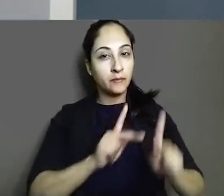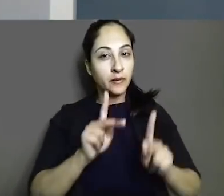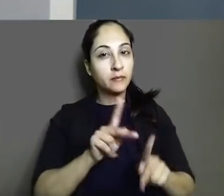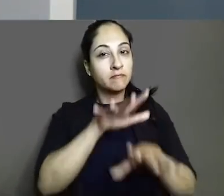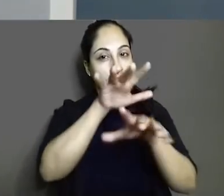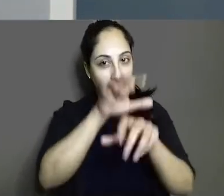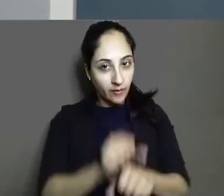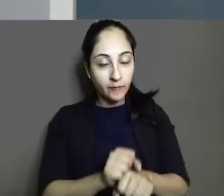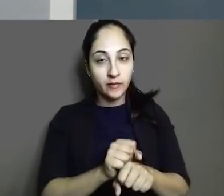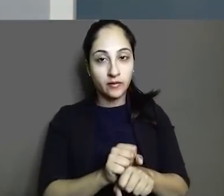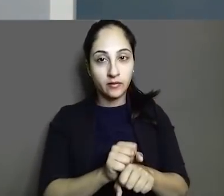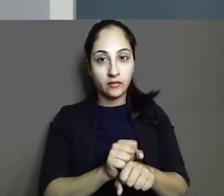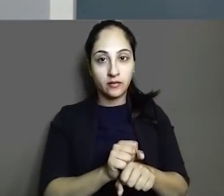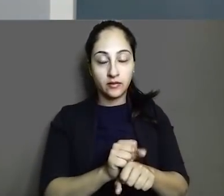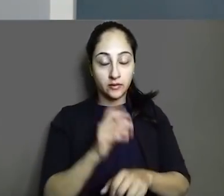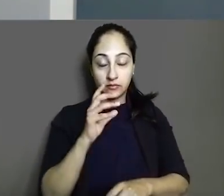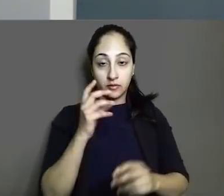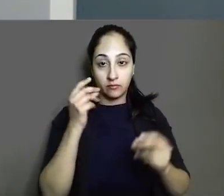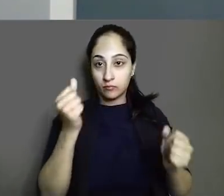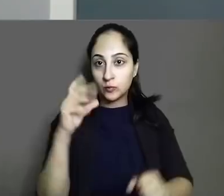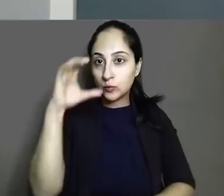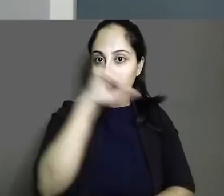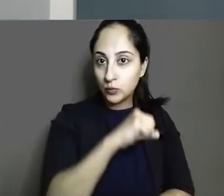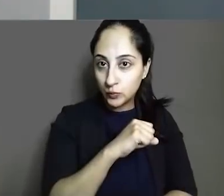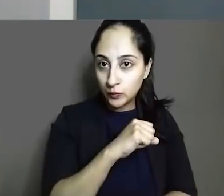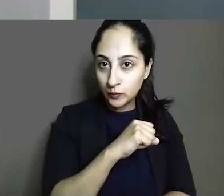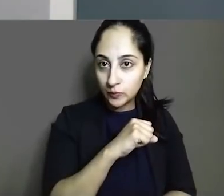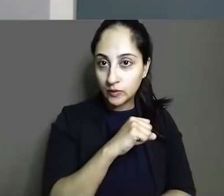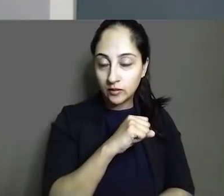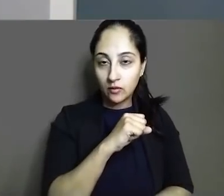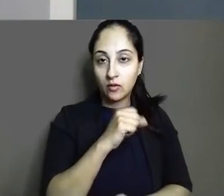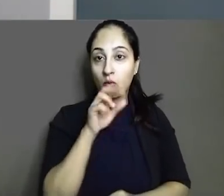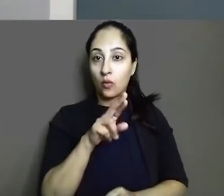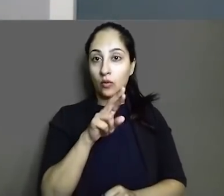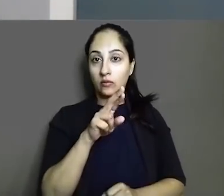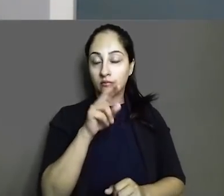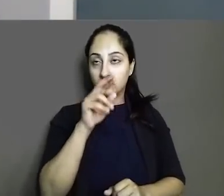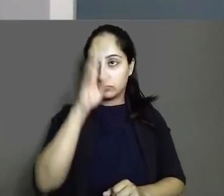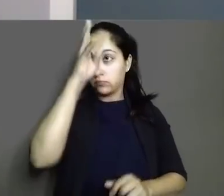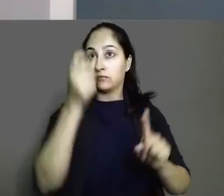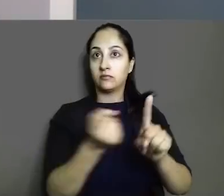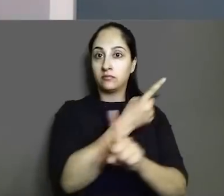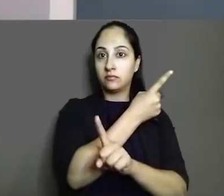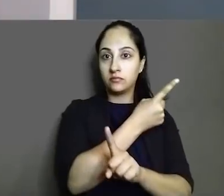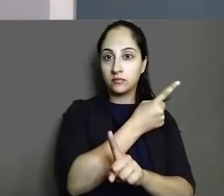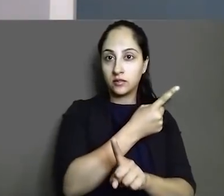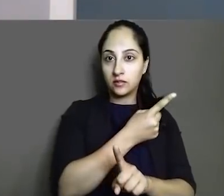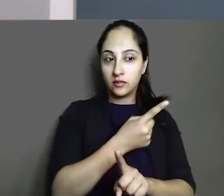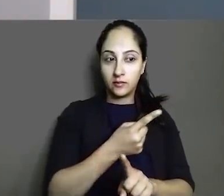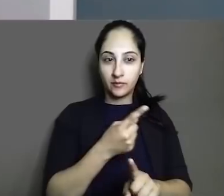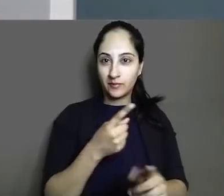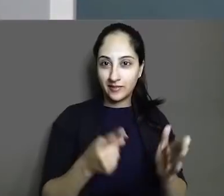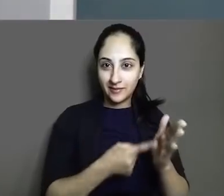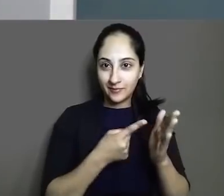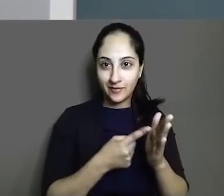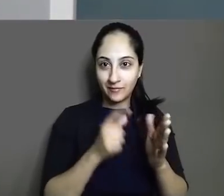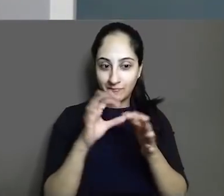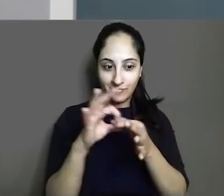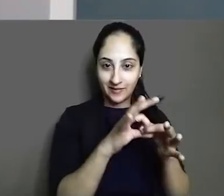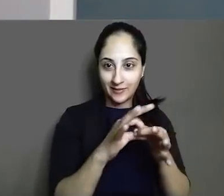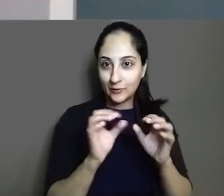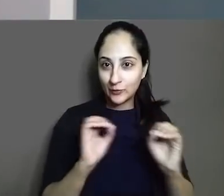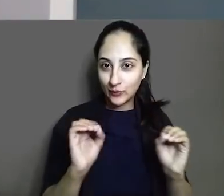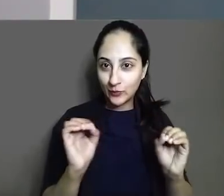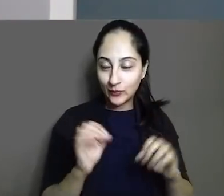to me, it's because you gave me tomatoes for lunch. Now, the two events were related in